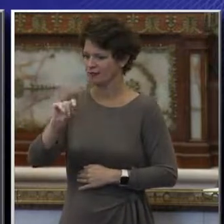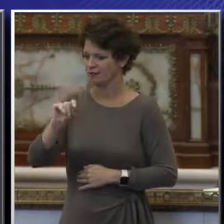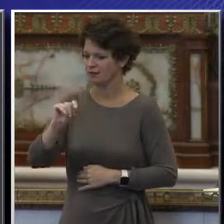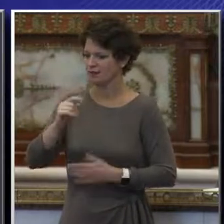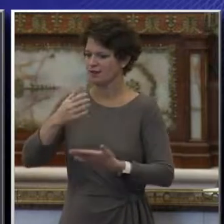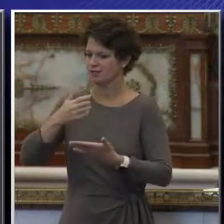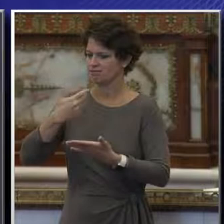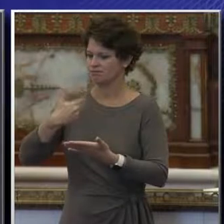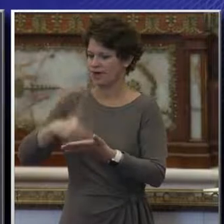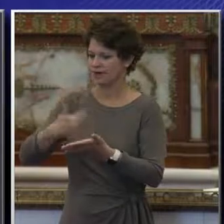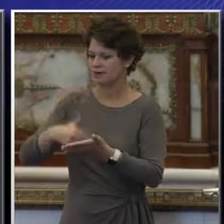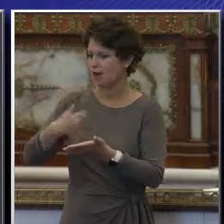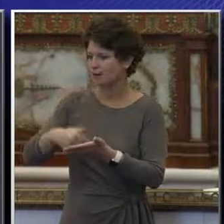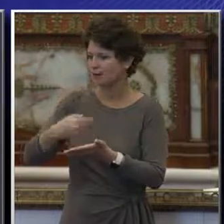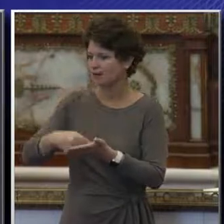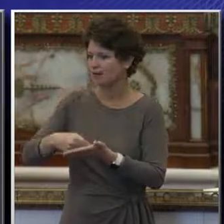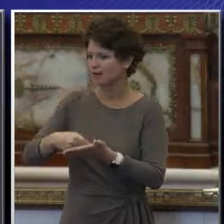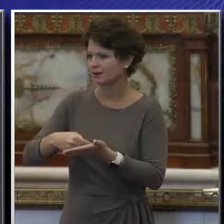economic